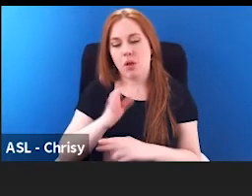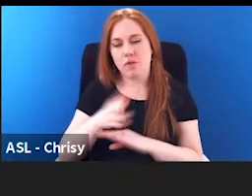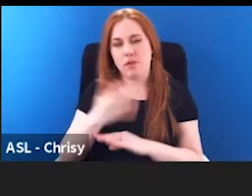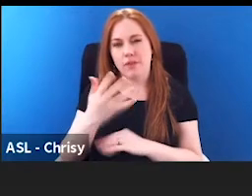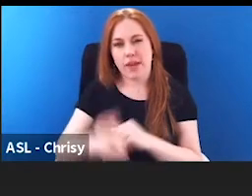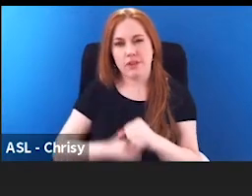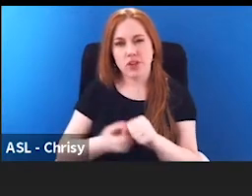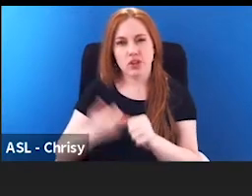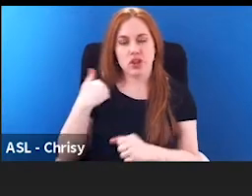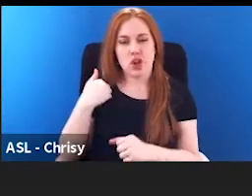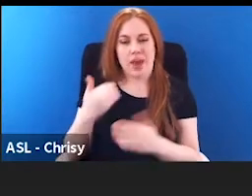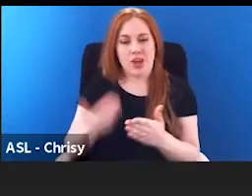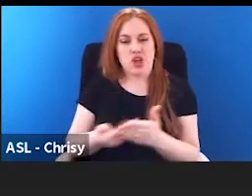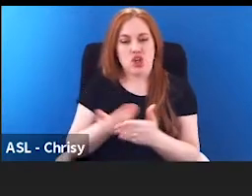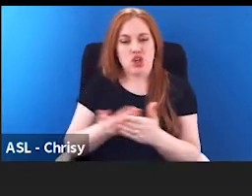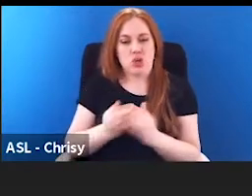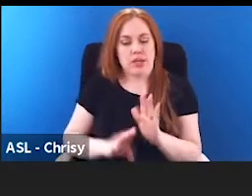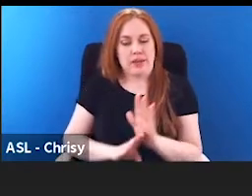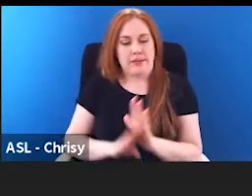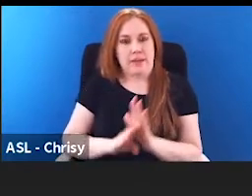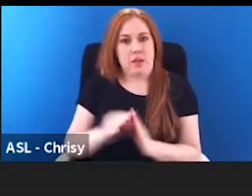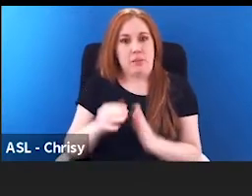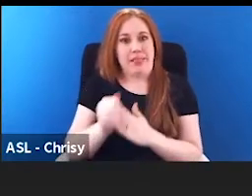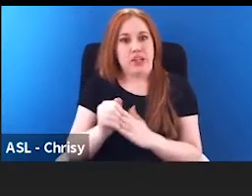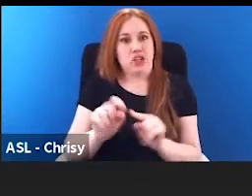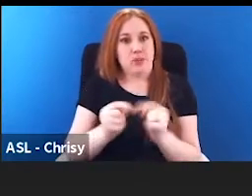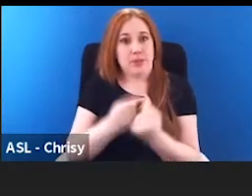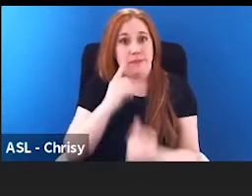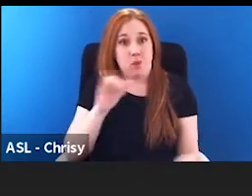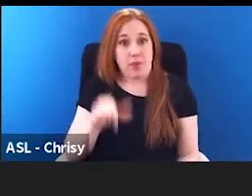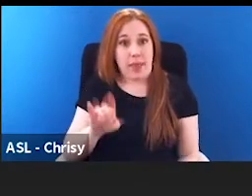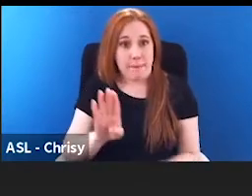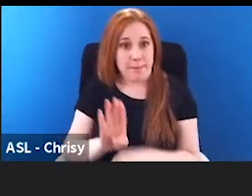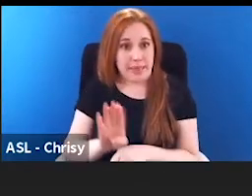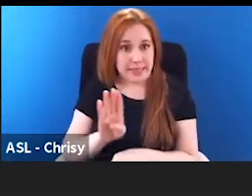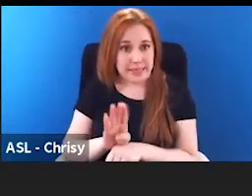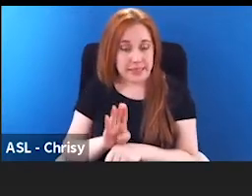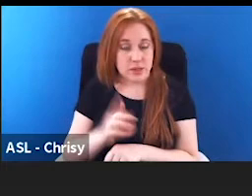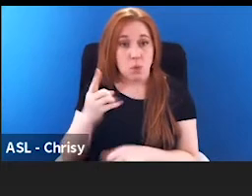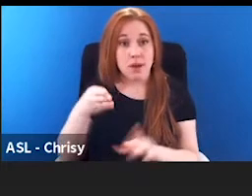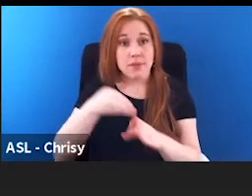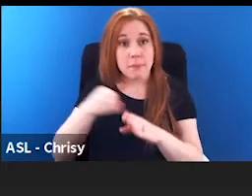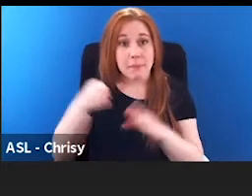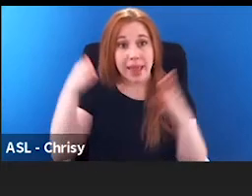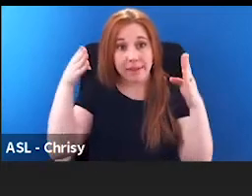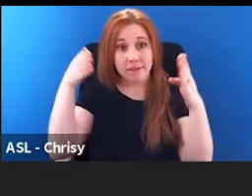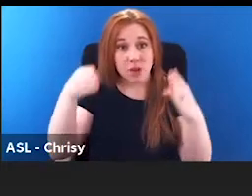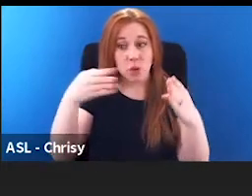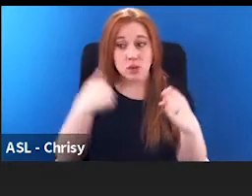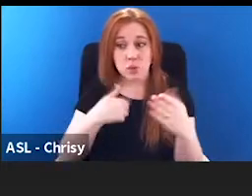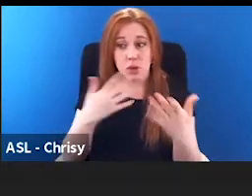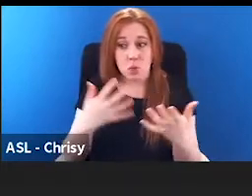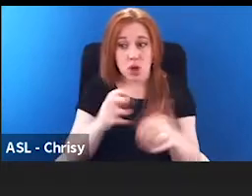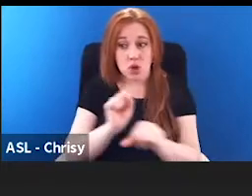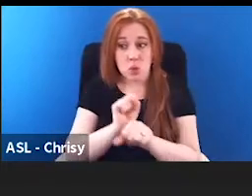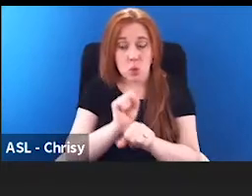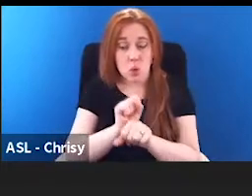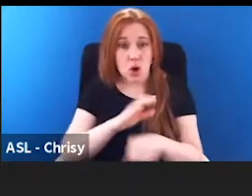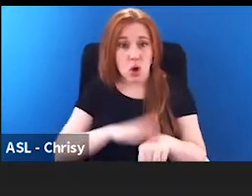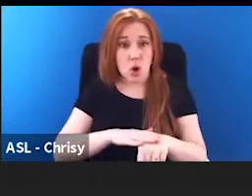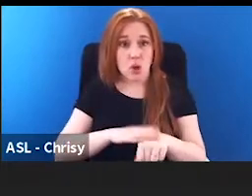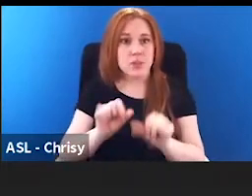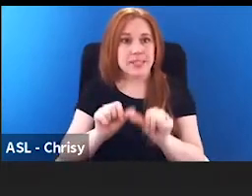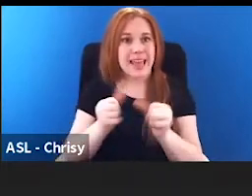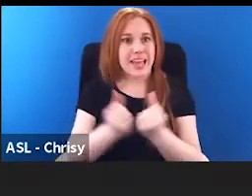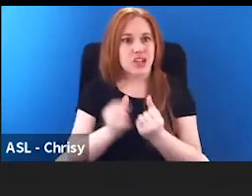had a newly formed leadership team for this business. And one of the main focuses that we wanted to work on for the agency that we were